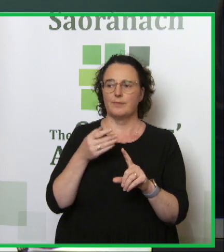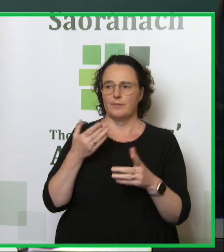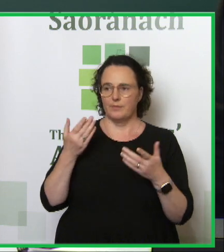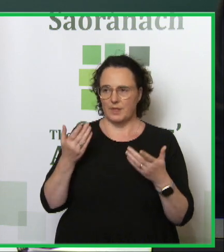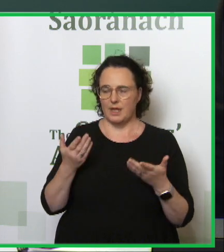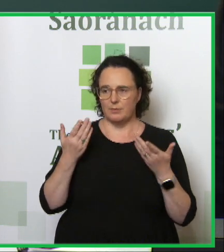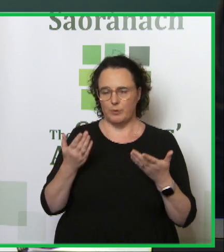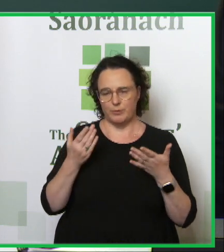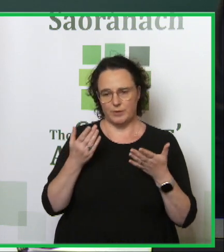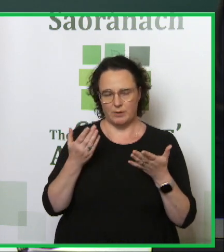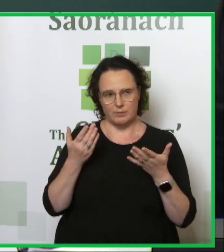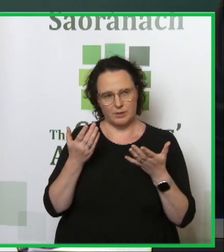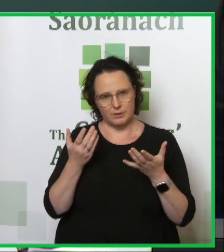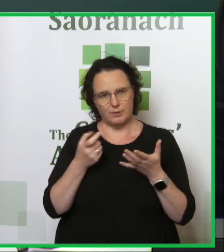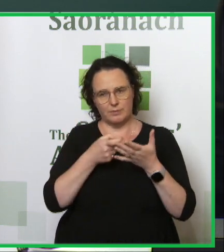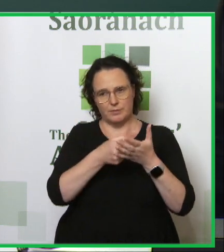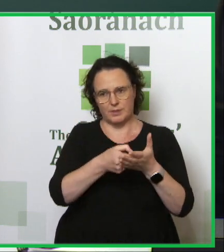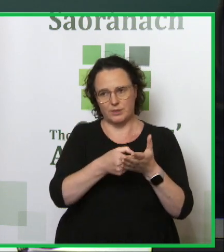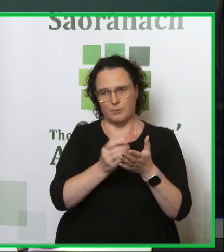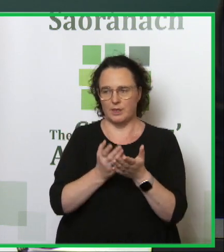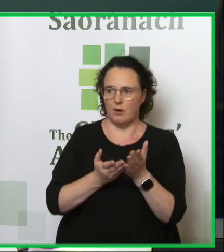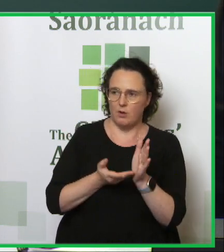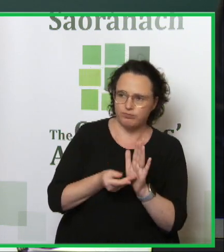there at the moment that this would be escalated at the highest levels to a